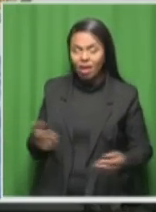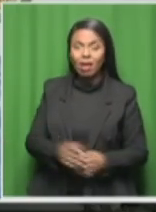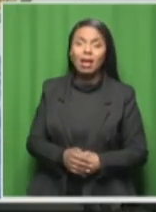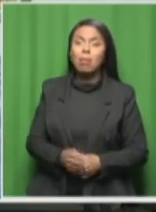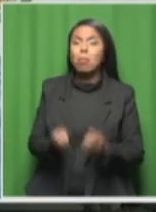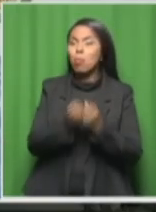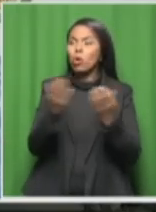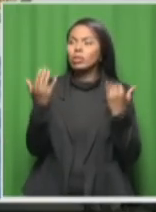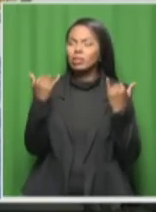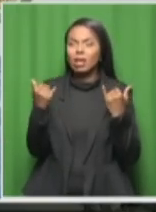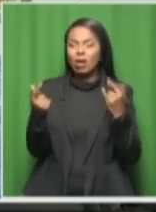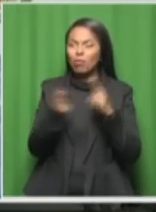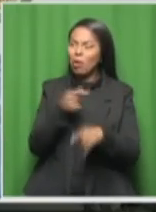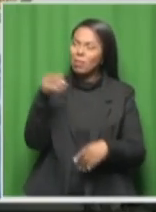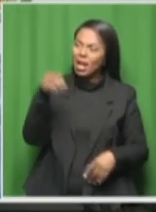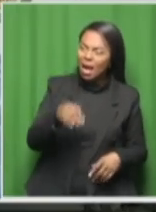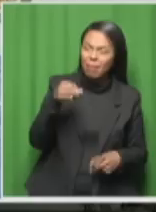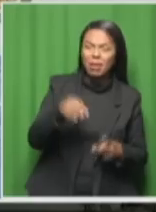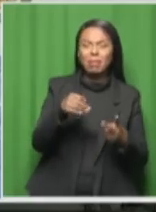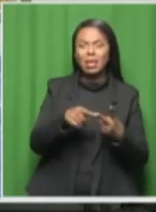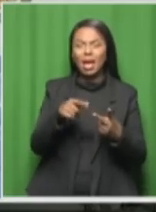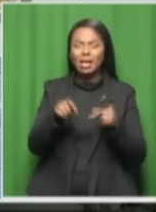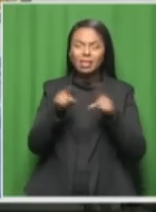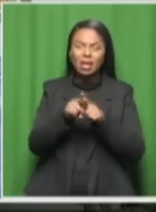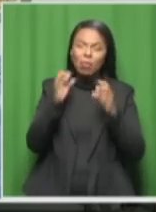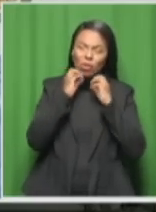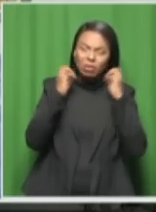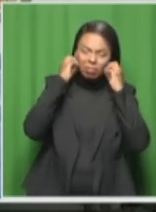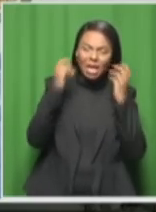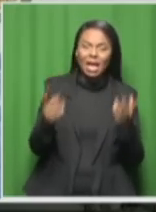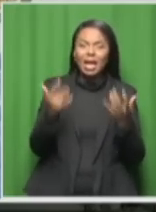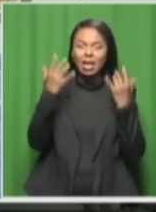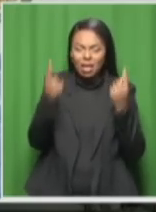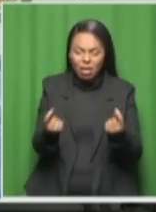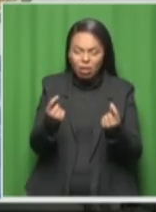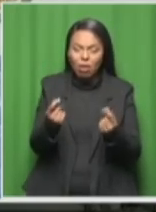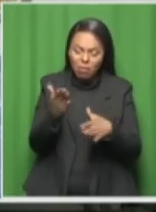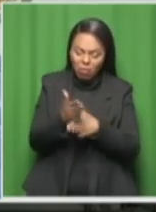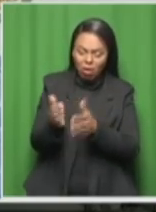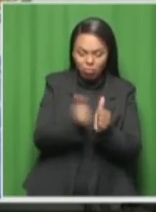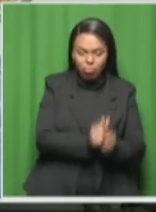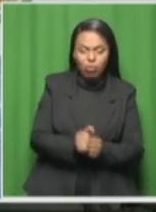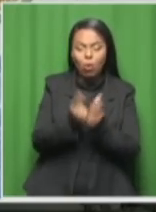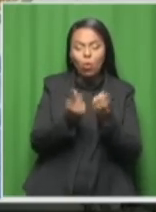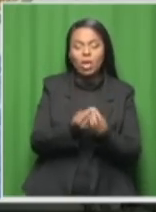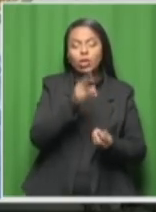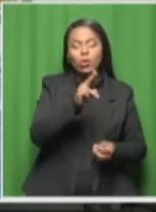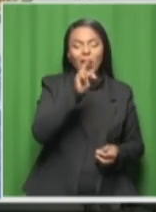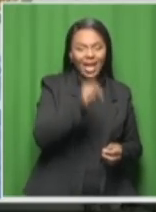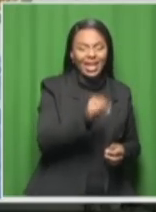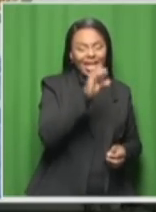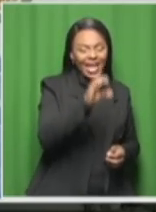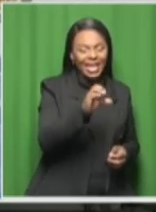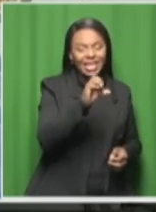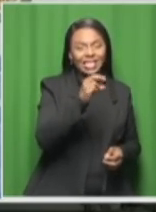Namibia and Zimbabwe back to their countries of origin, and this was done in collaboration with the UNHCR.